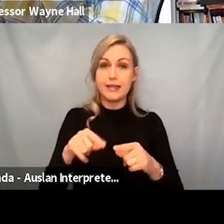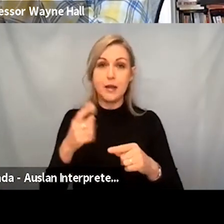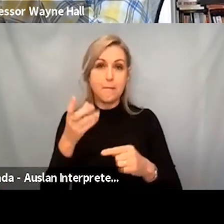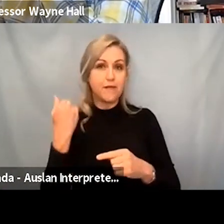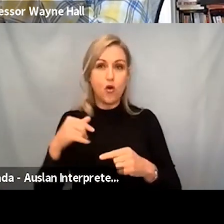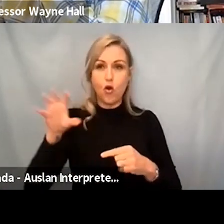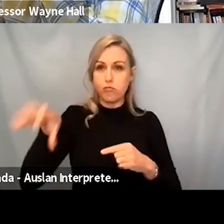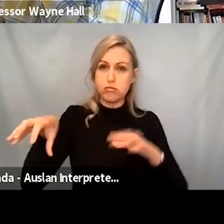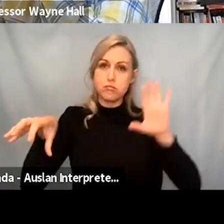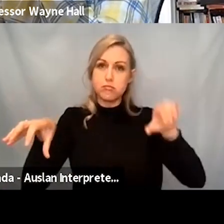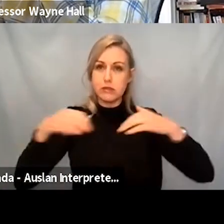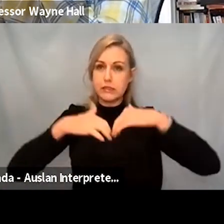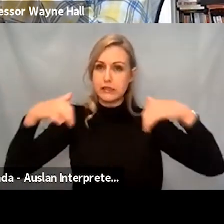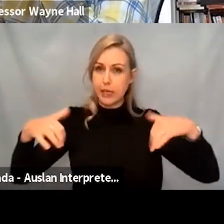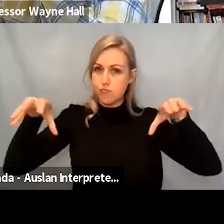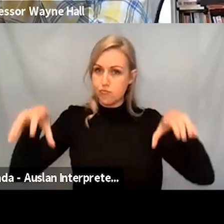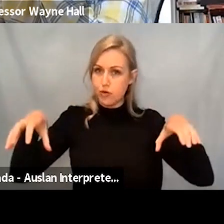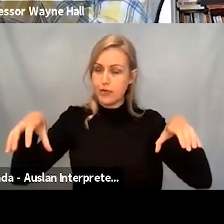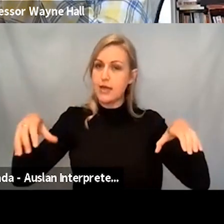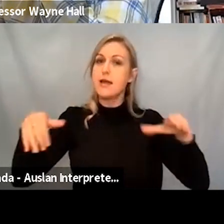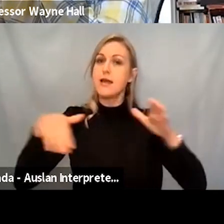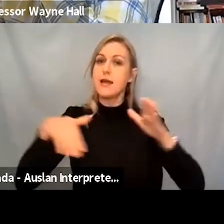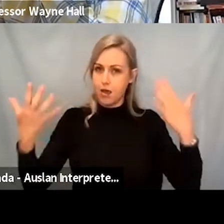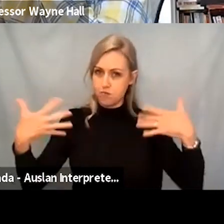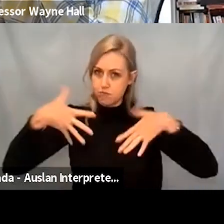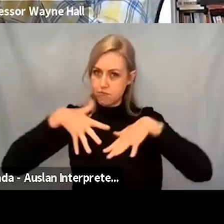siloed in the past, and so.